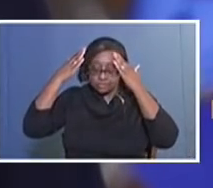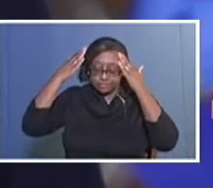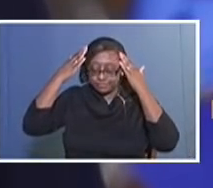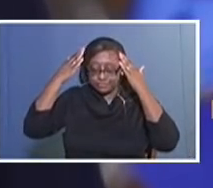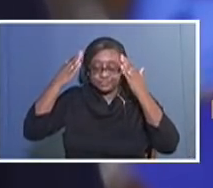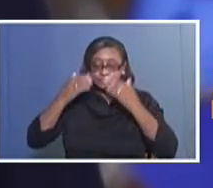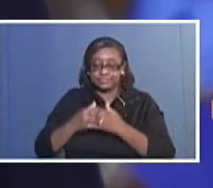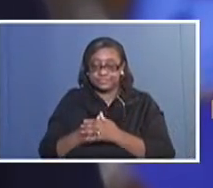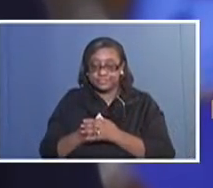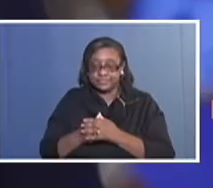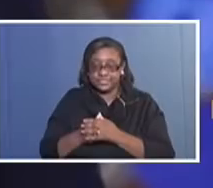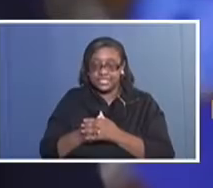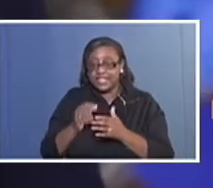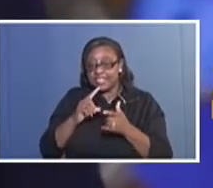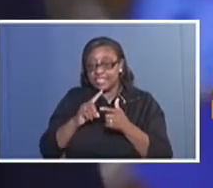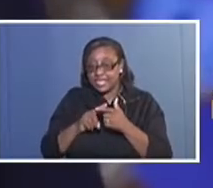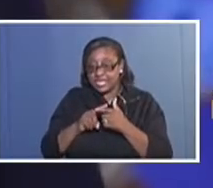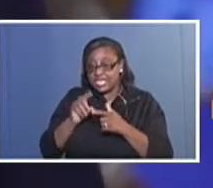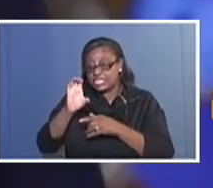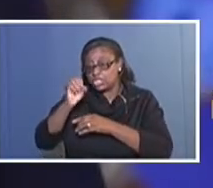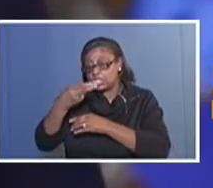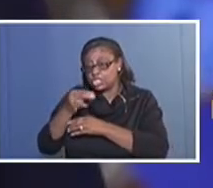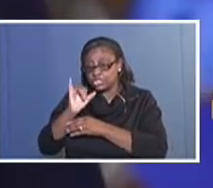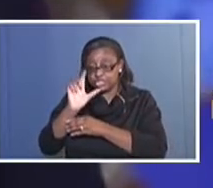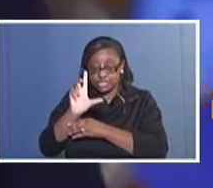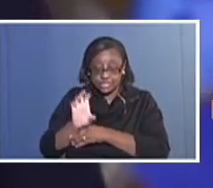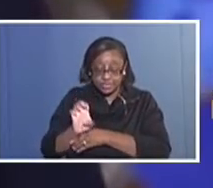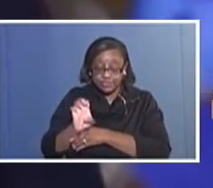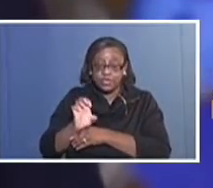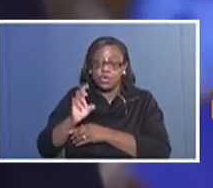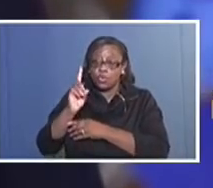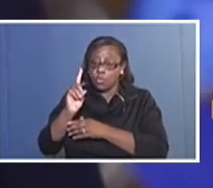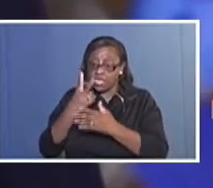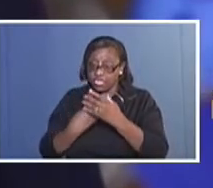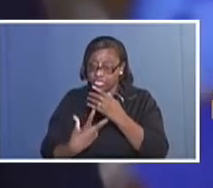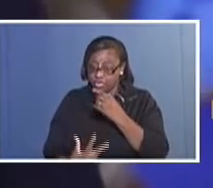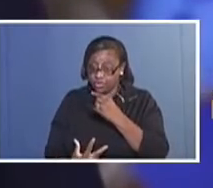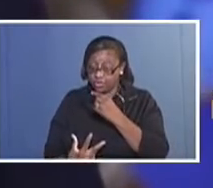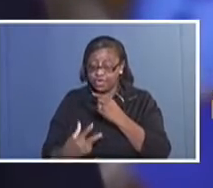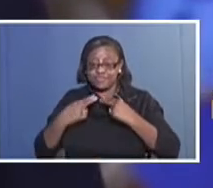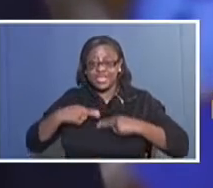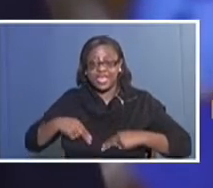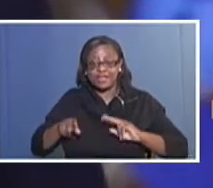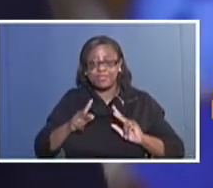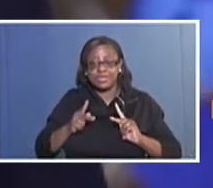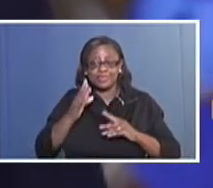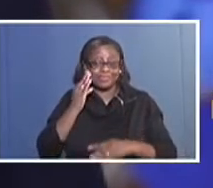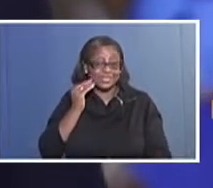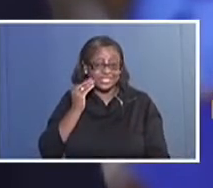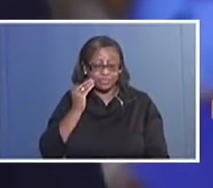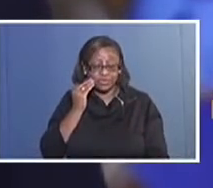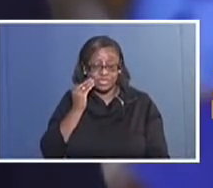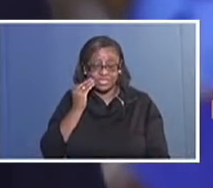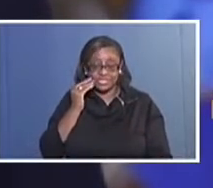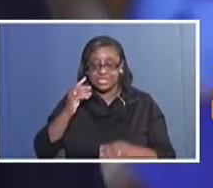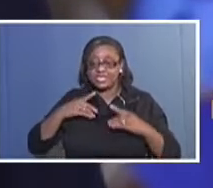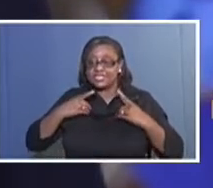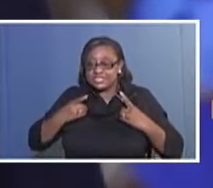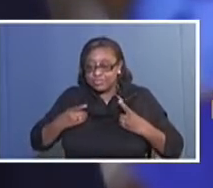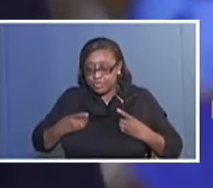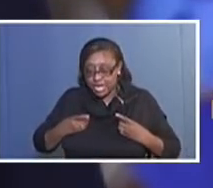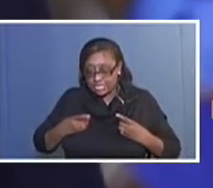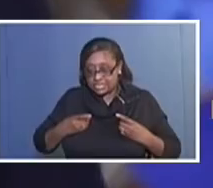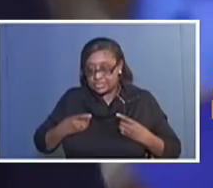distress. In Chile, more than 1/3 of all health workers experienced a depressive